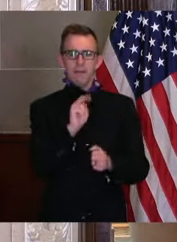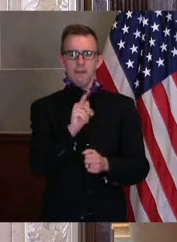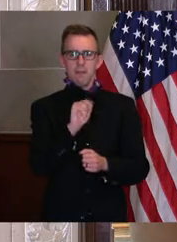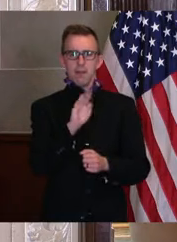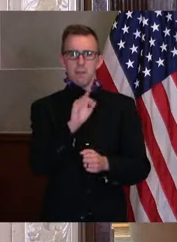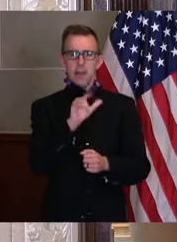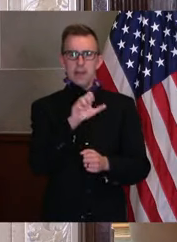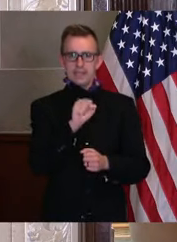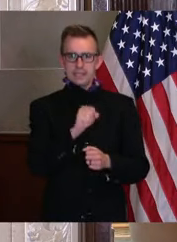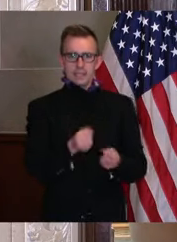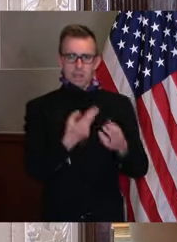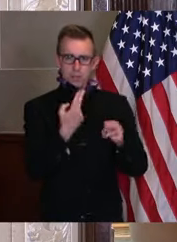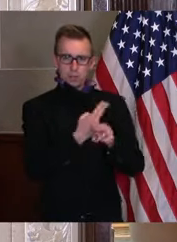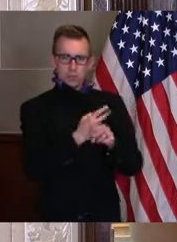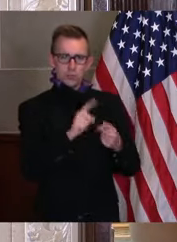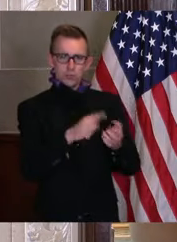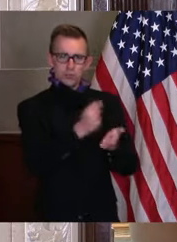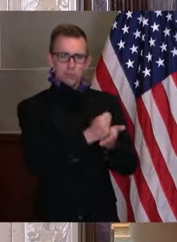antibodies? Yeah,